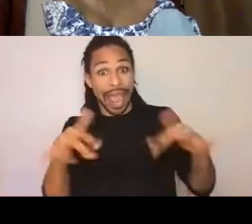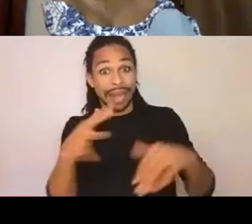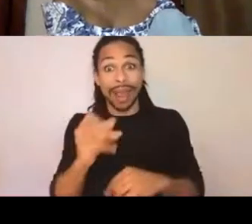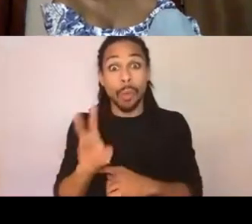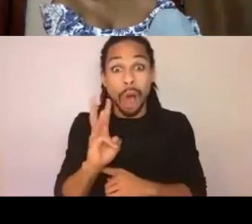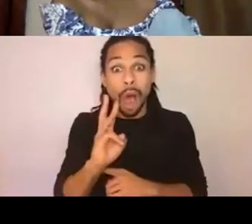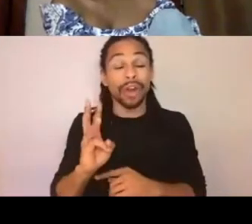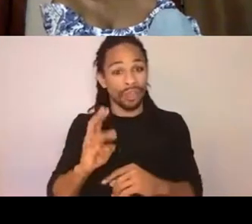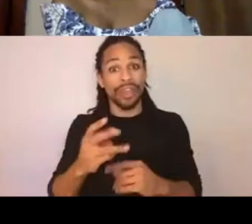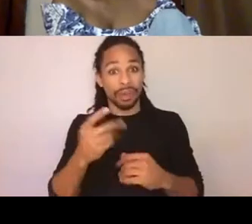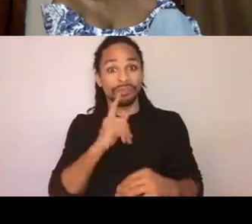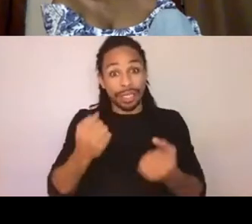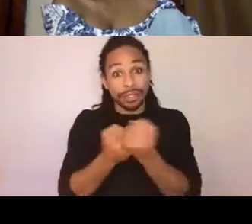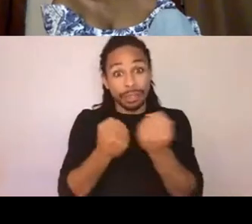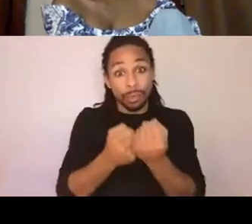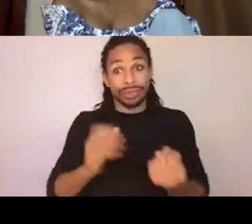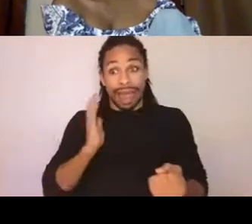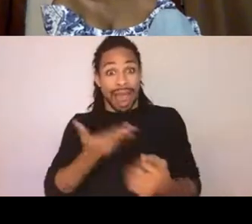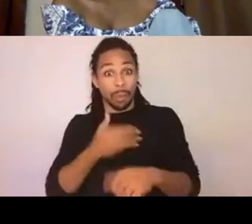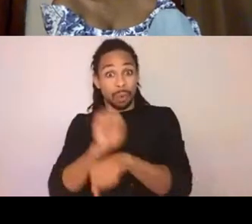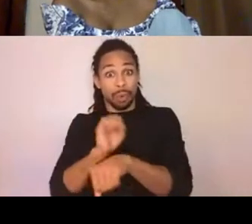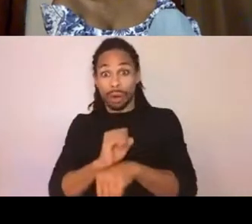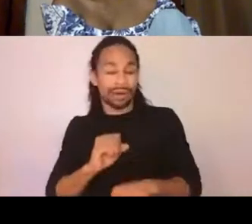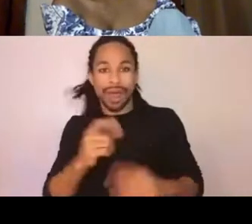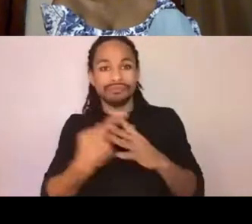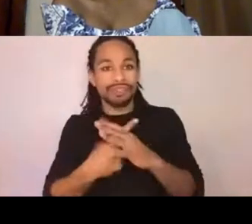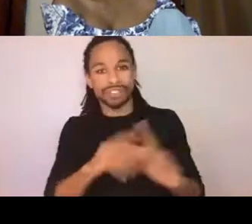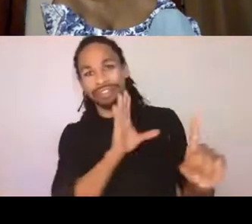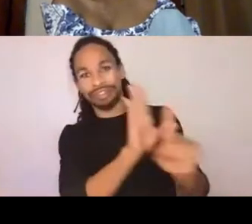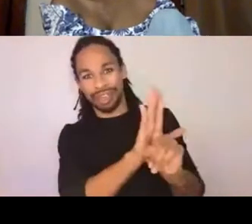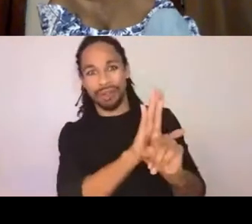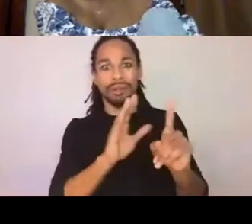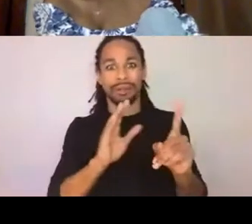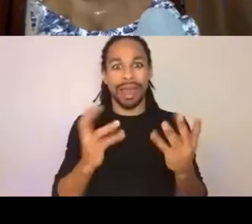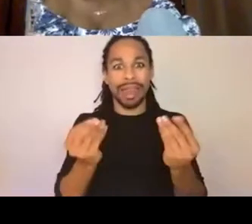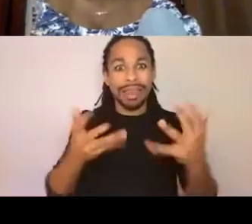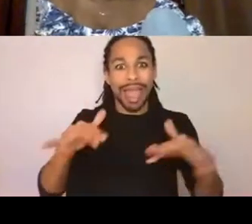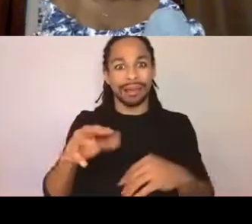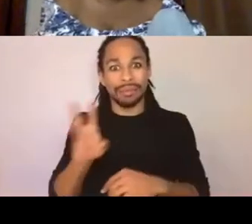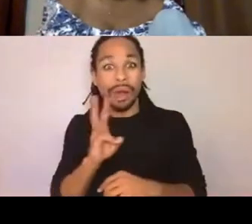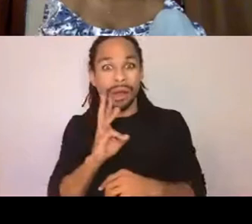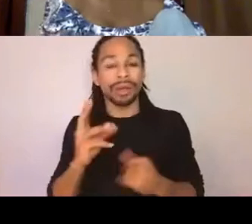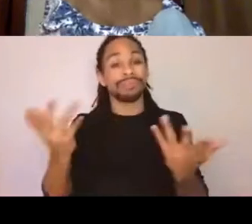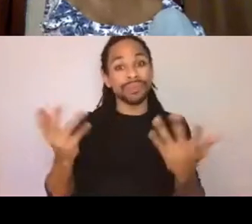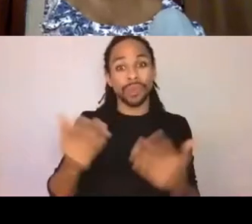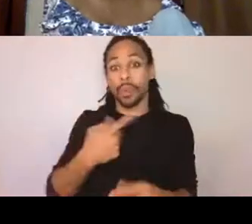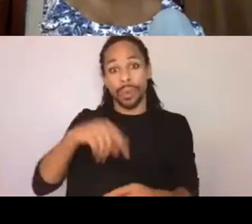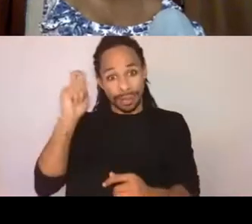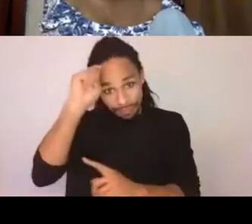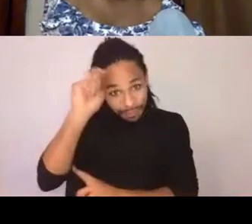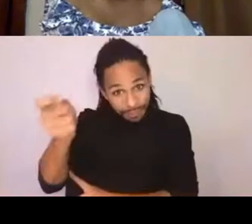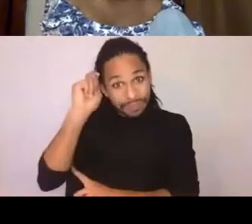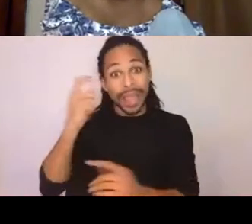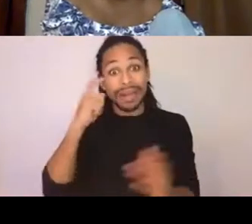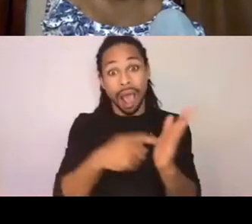and technologies that carry our breaths, images, and words across vast distances to others. Thank you. Now it's my